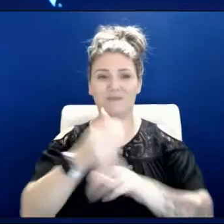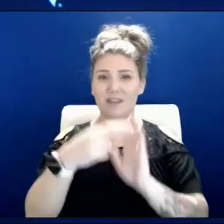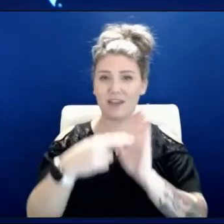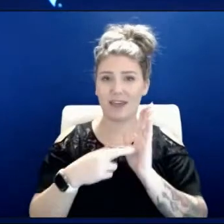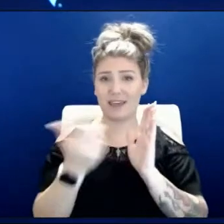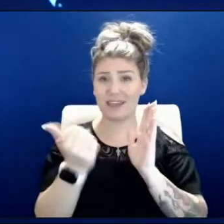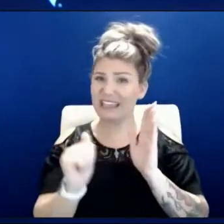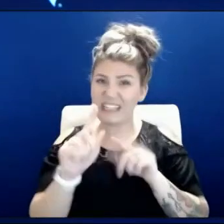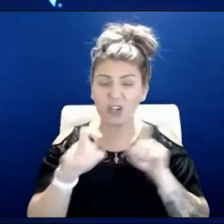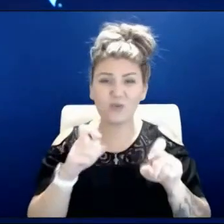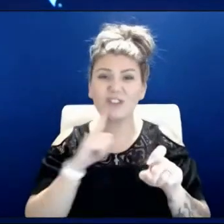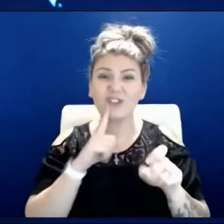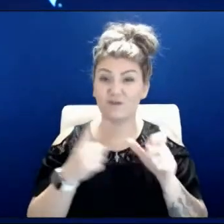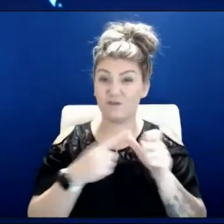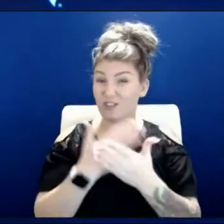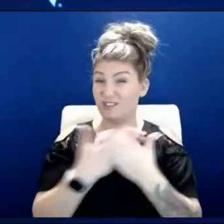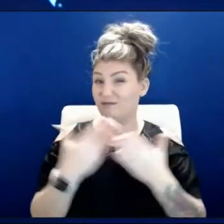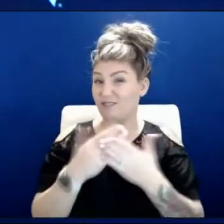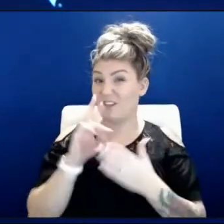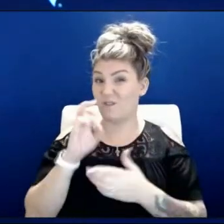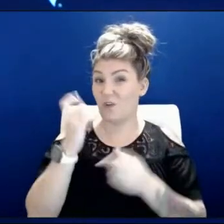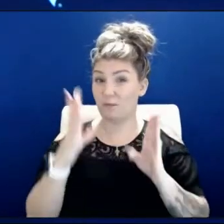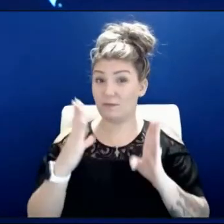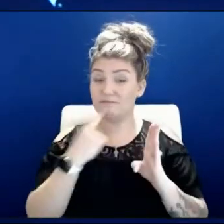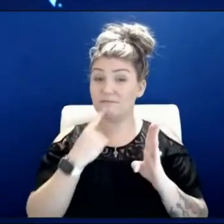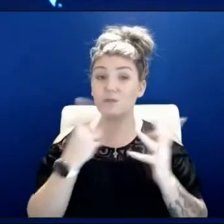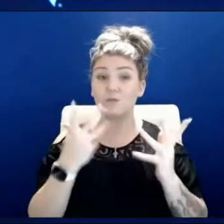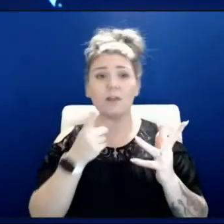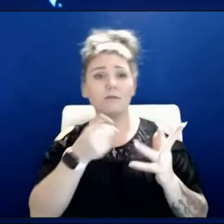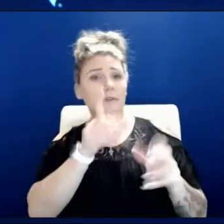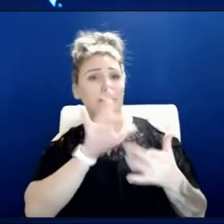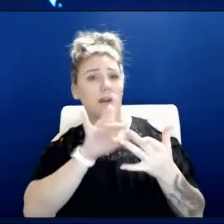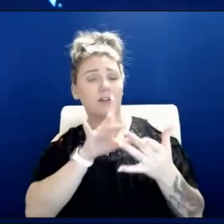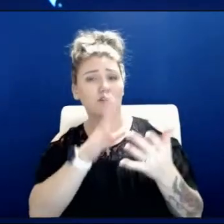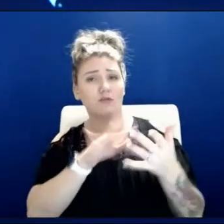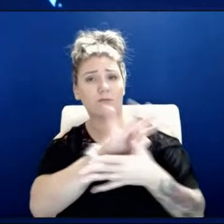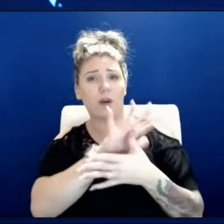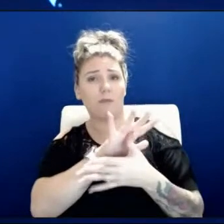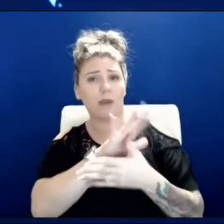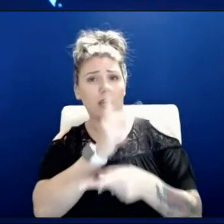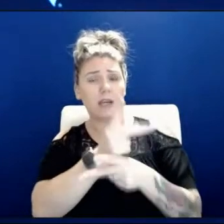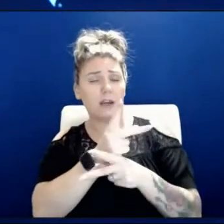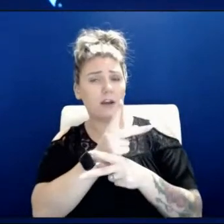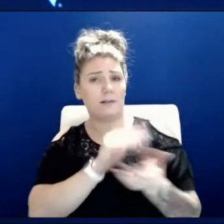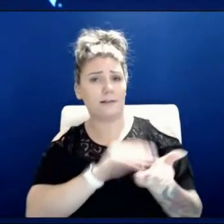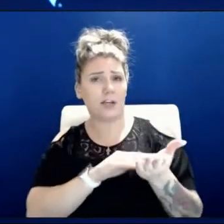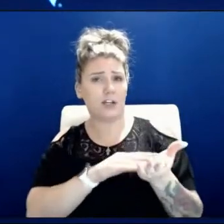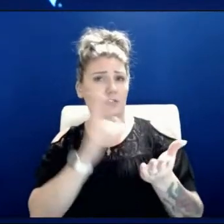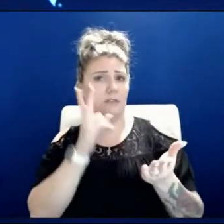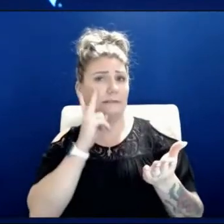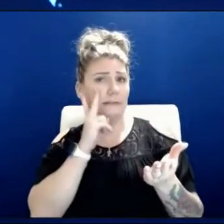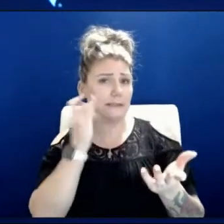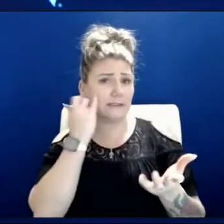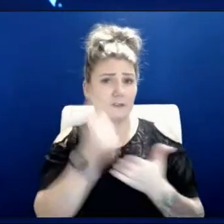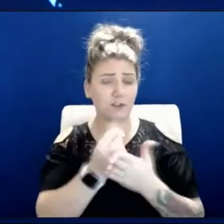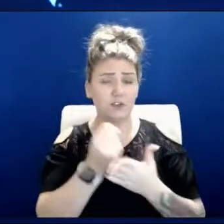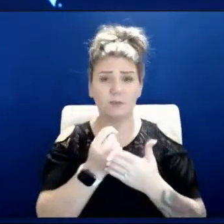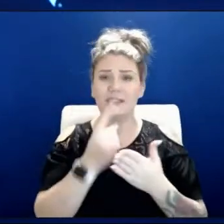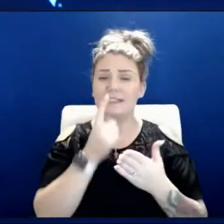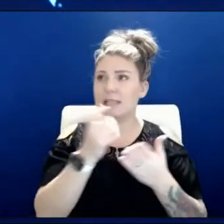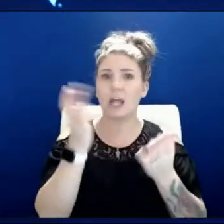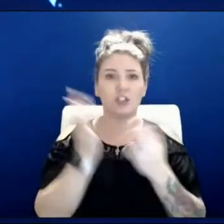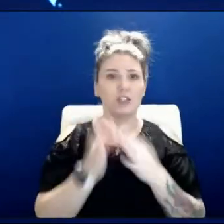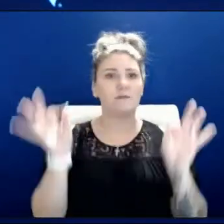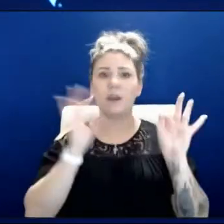going to say to you is, you should contact your primary care doctor and see if they think this treatment's indicated. It doesn't mean it's a complete free-for-all. This is not